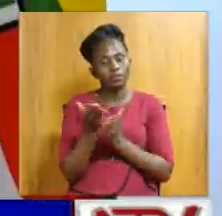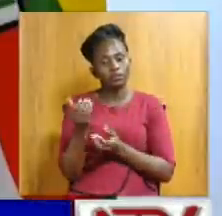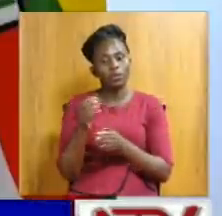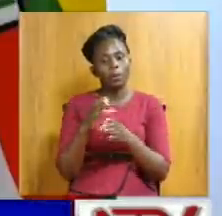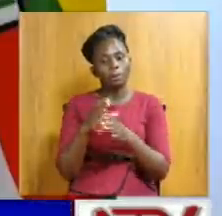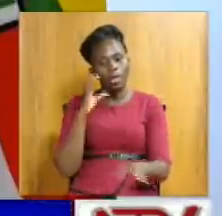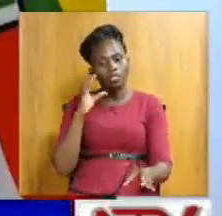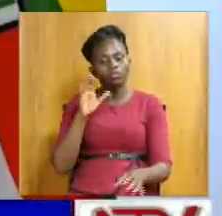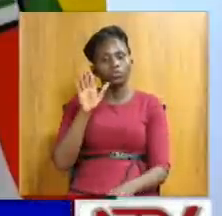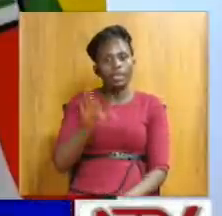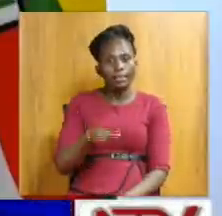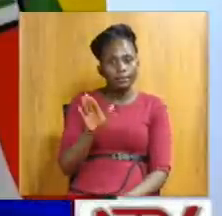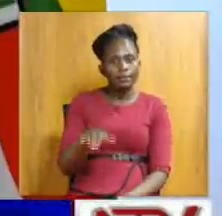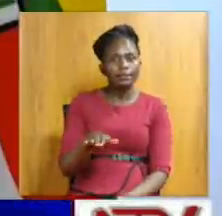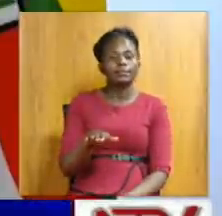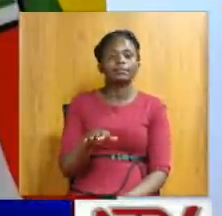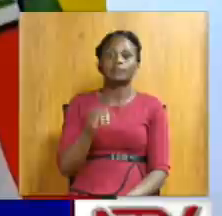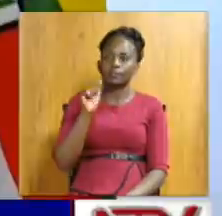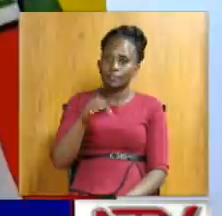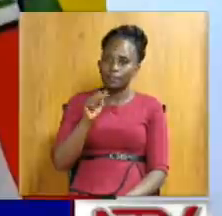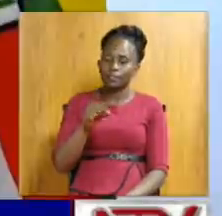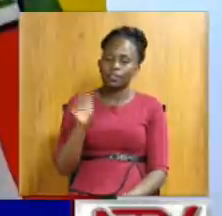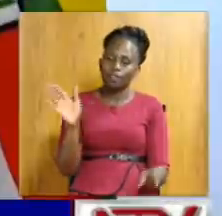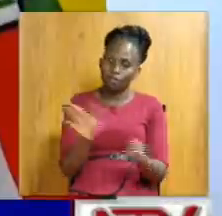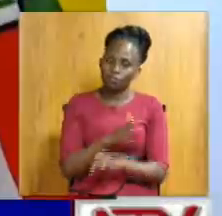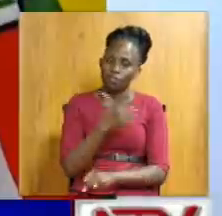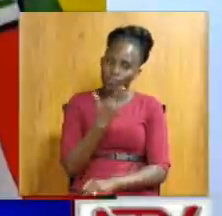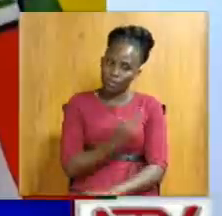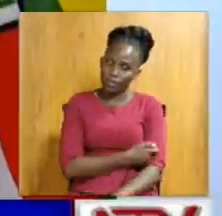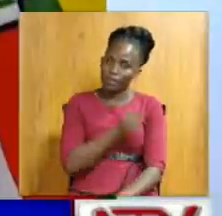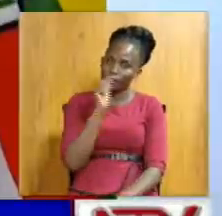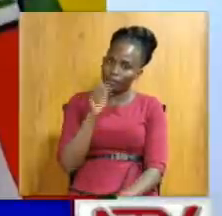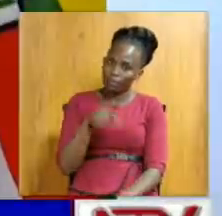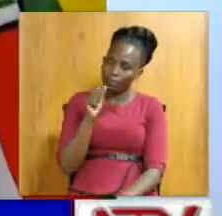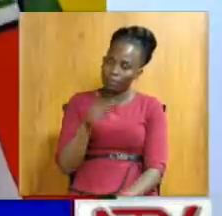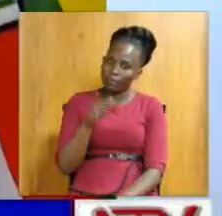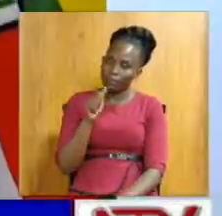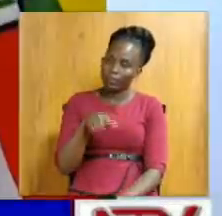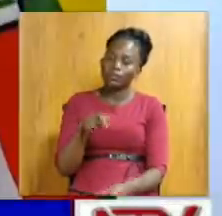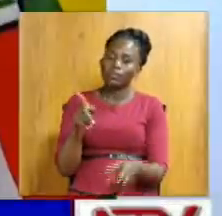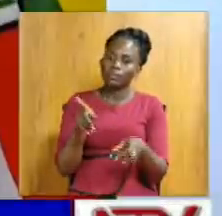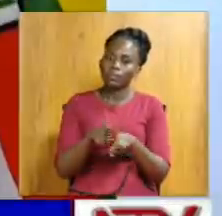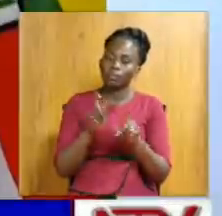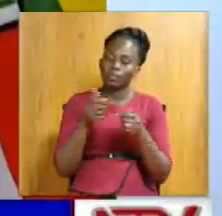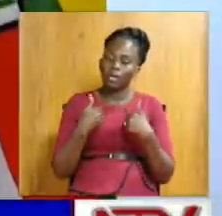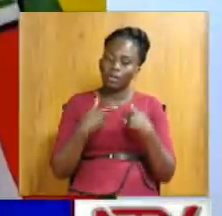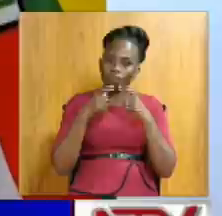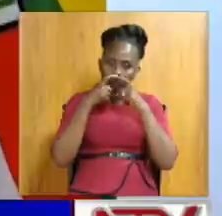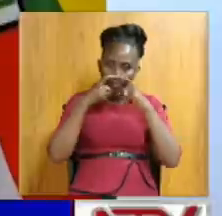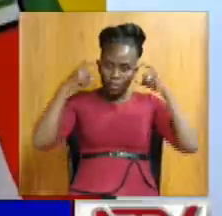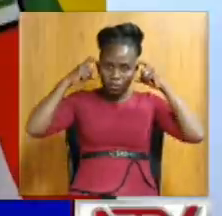a taxi. We are all fully vaccinated, and we have masks.